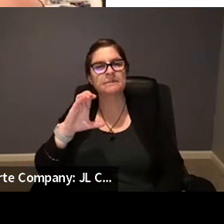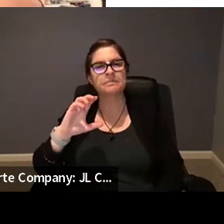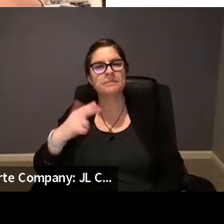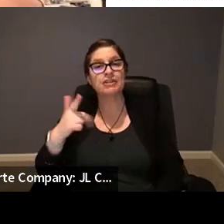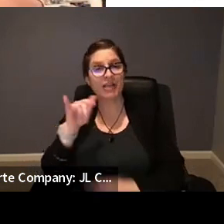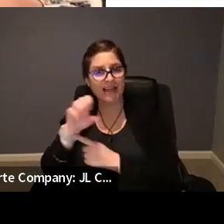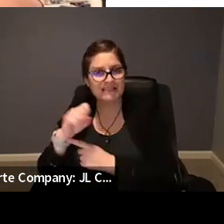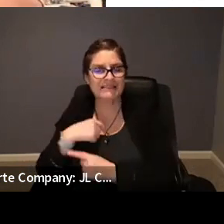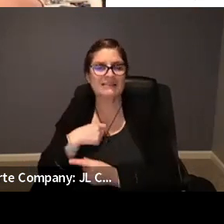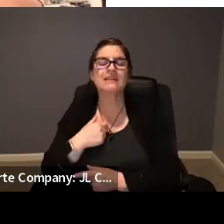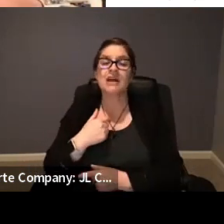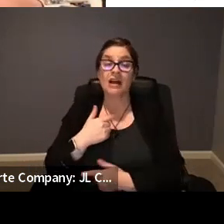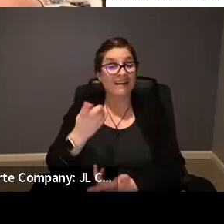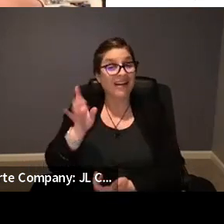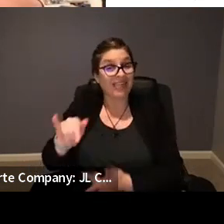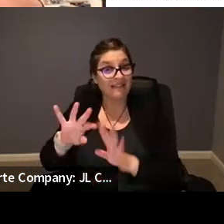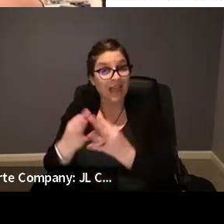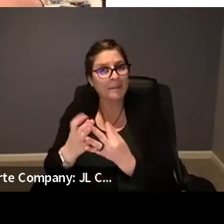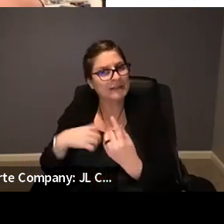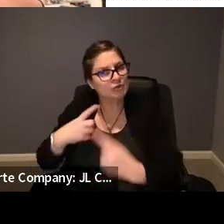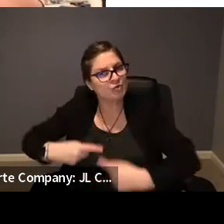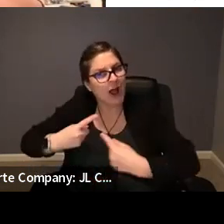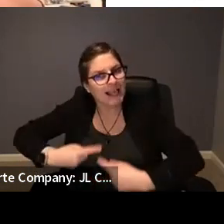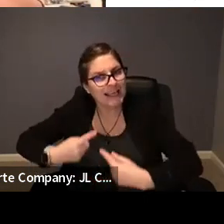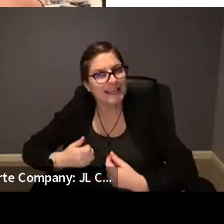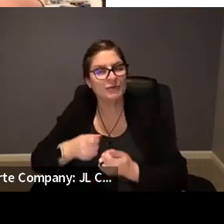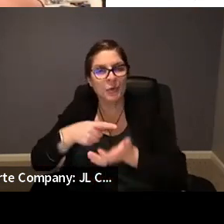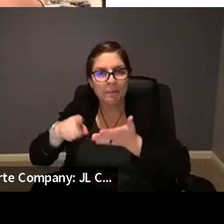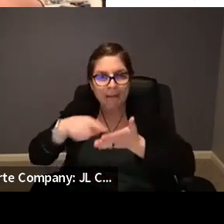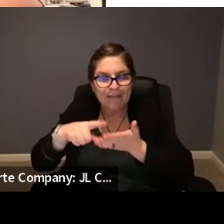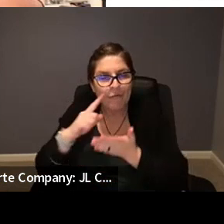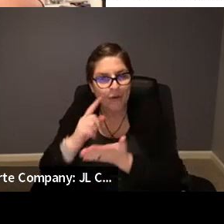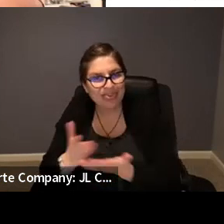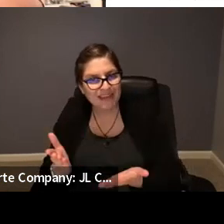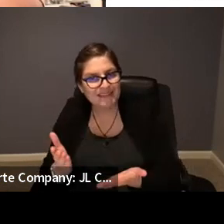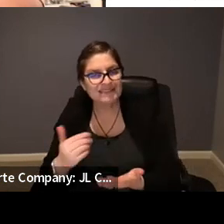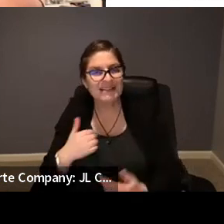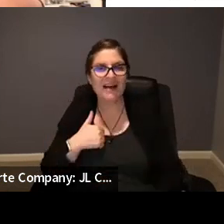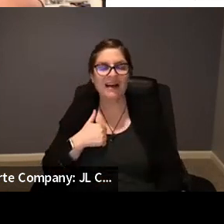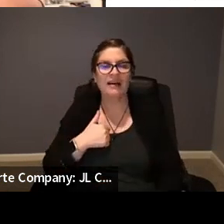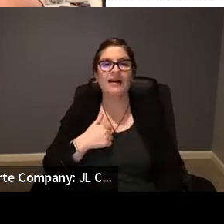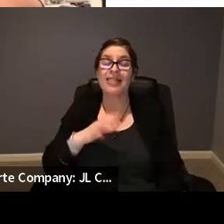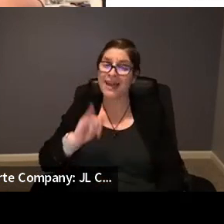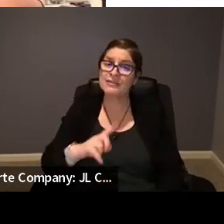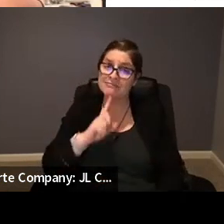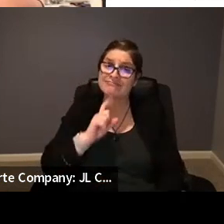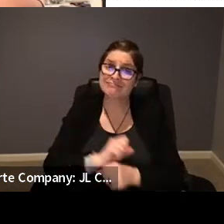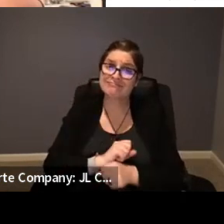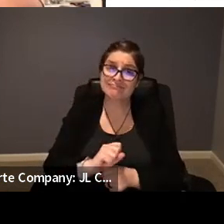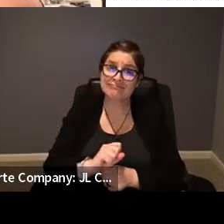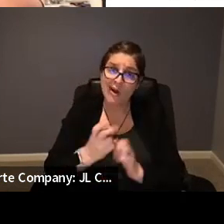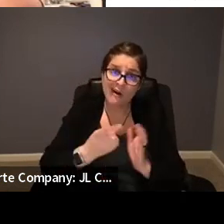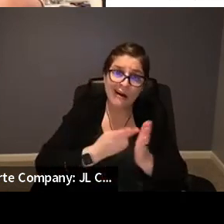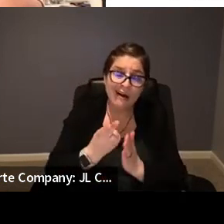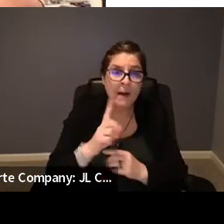when it was on, was about a family that was struggling to make ends meet. You know, that's the reality of disability, is that a